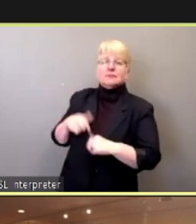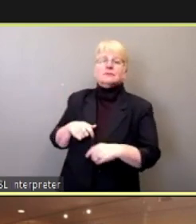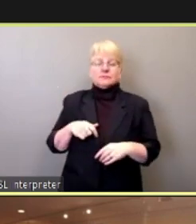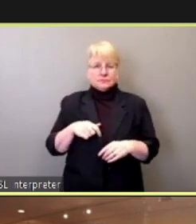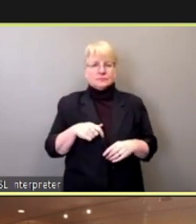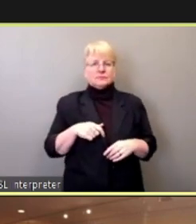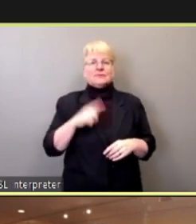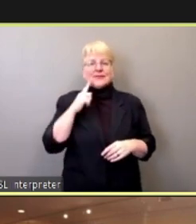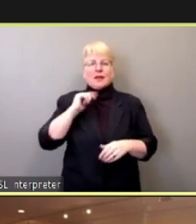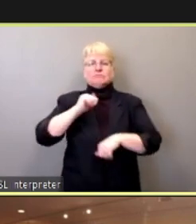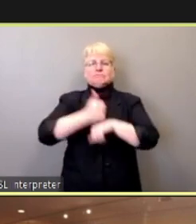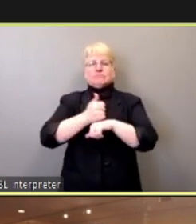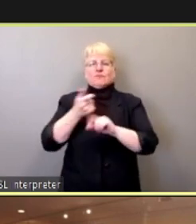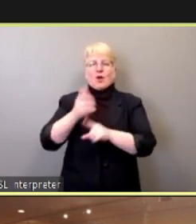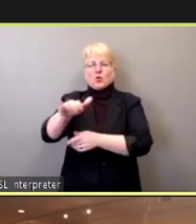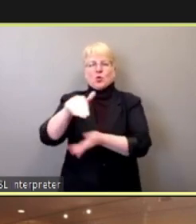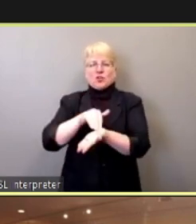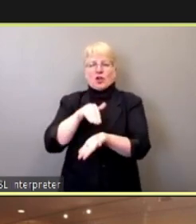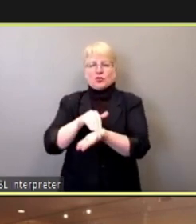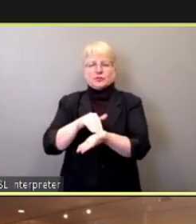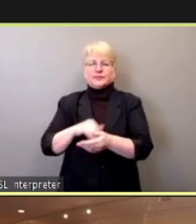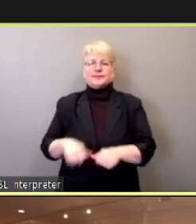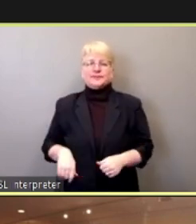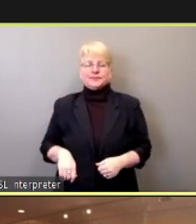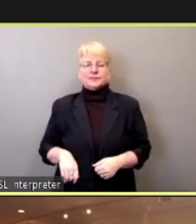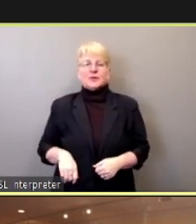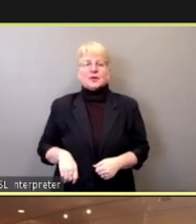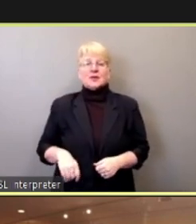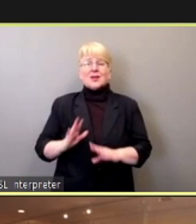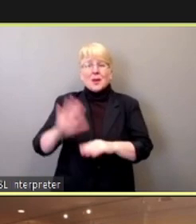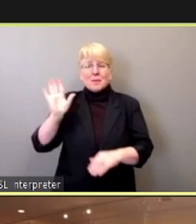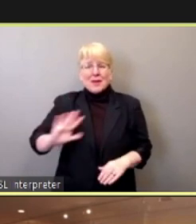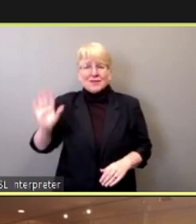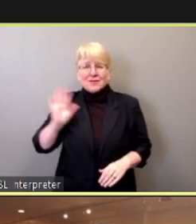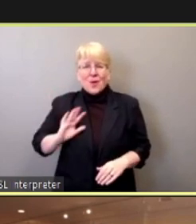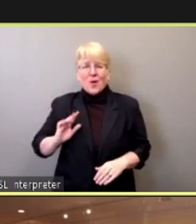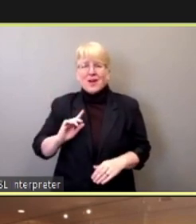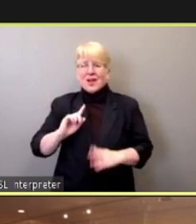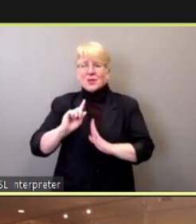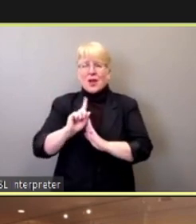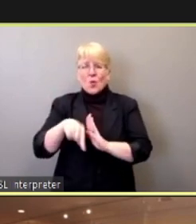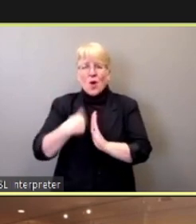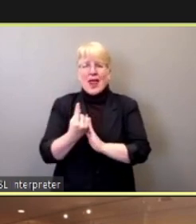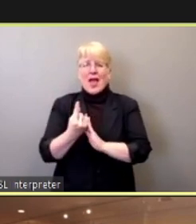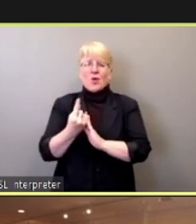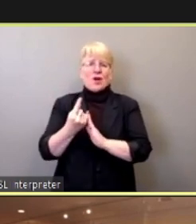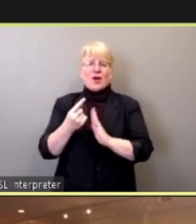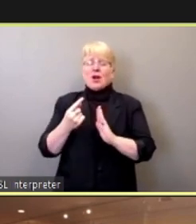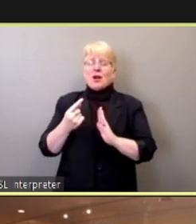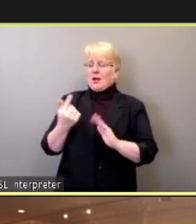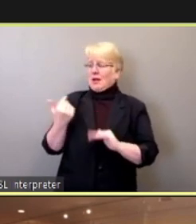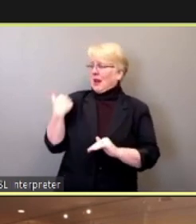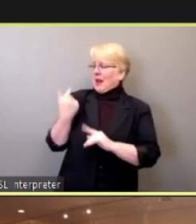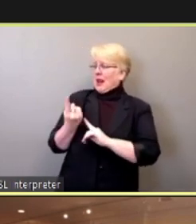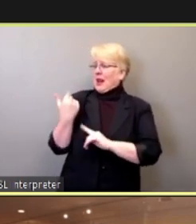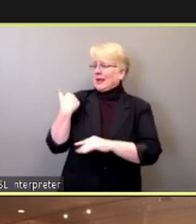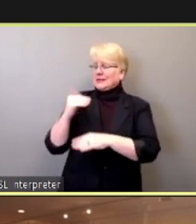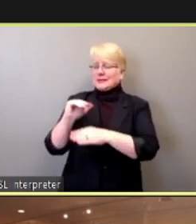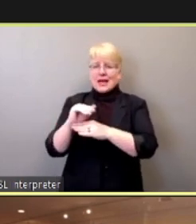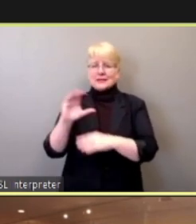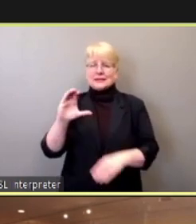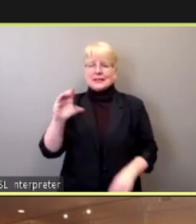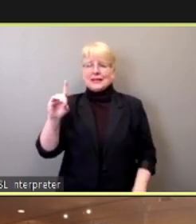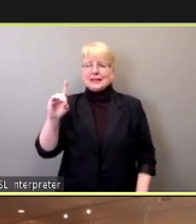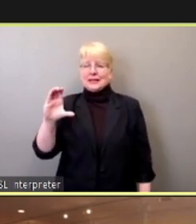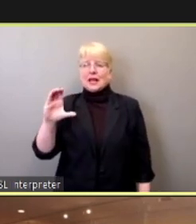these criteria, the better. It used to take an hour to infuse this. Last night, the CDC came out, or